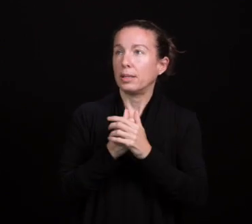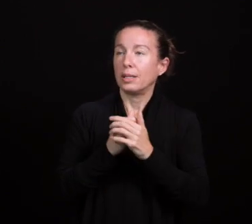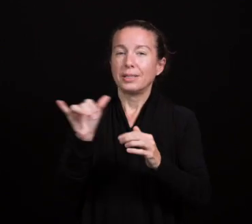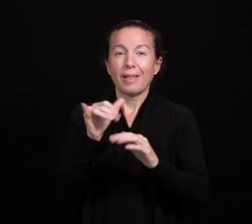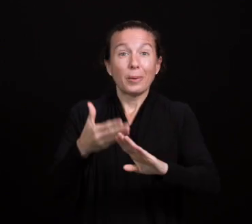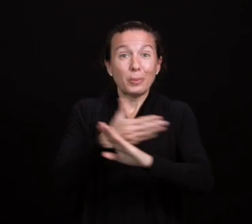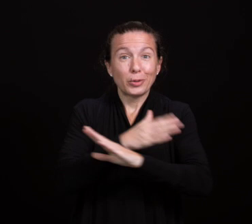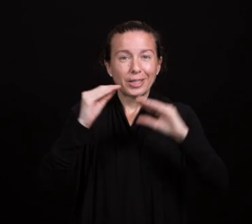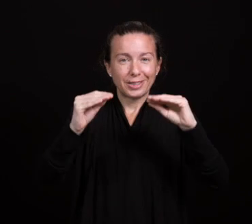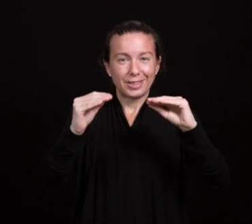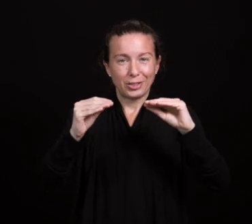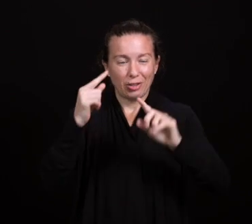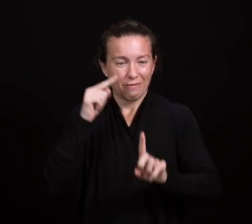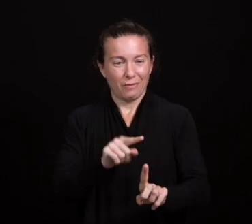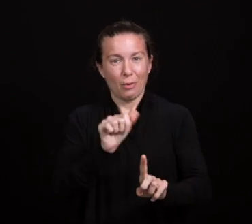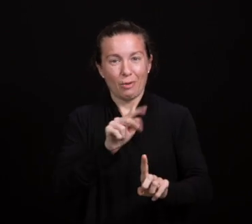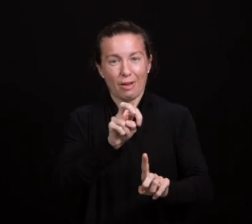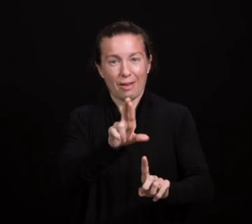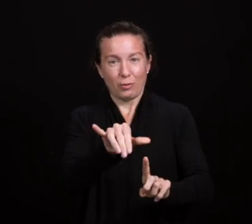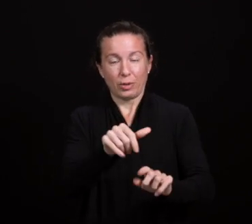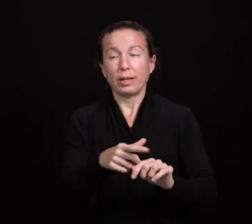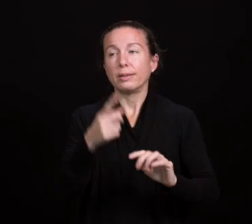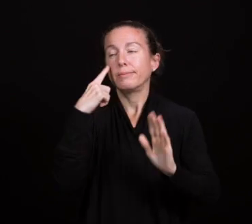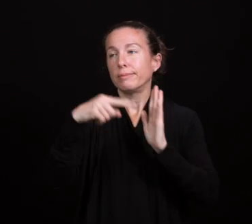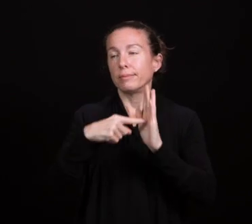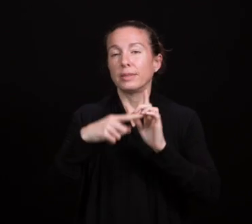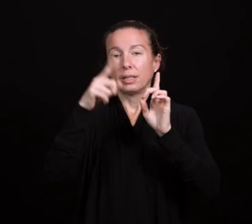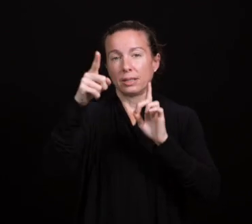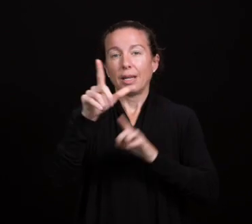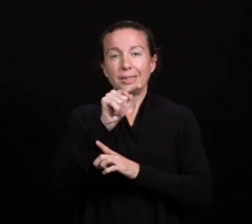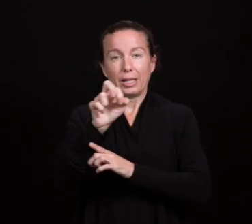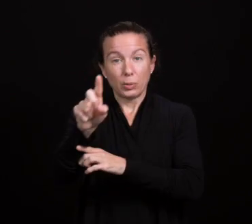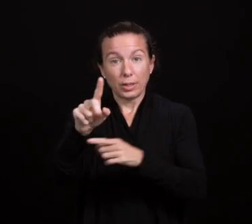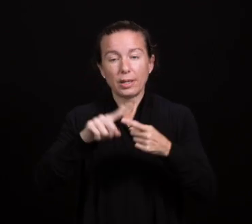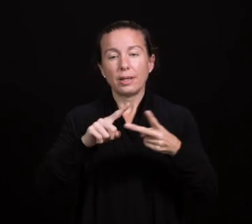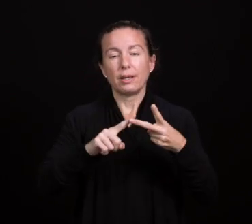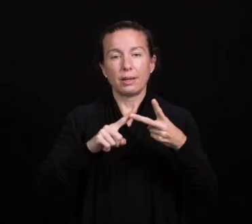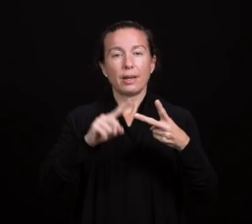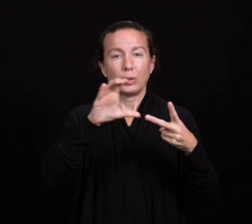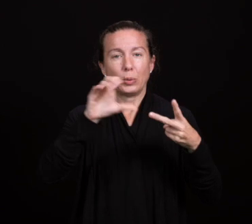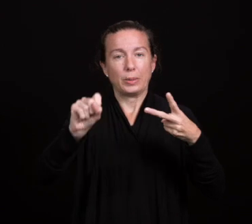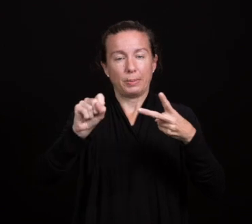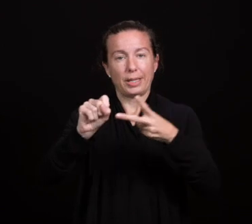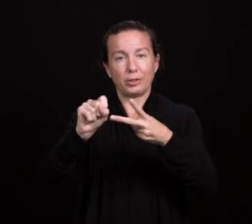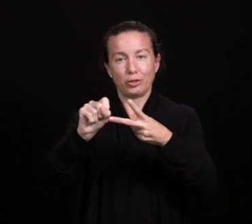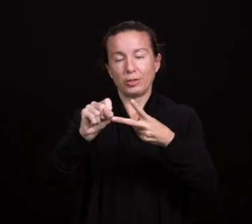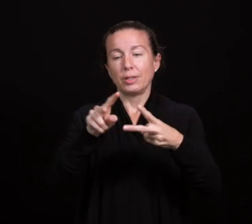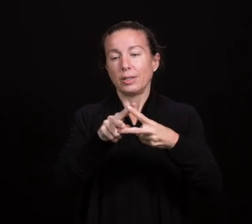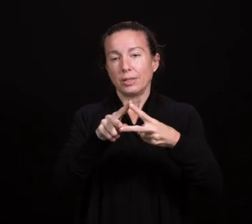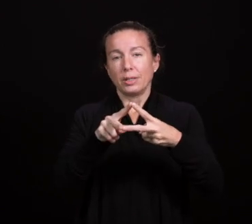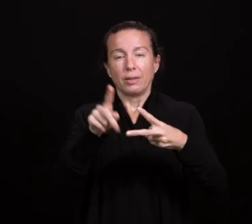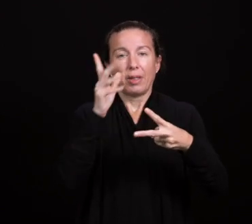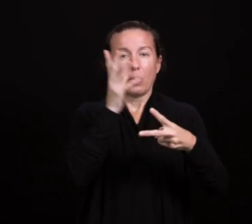and her cued speech stuff that they're going to go over a week in advance. So Avery gets to view it ahead